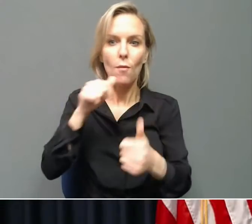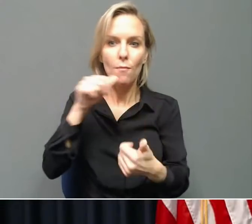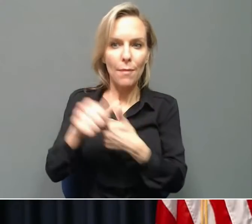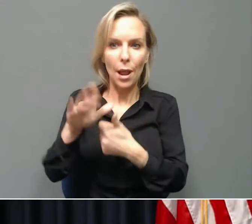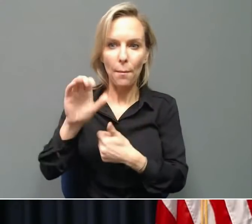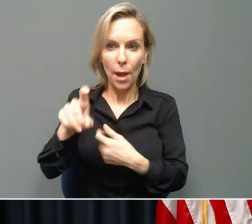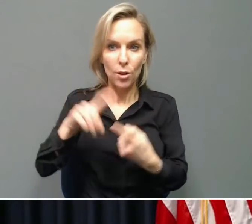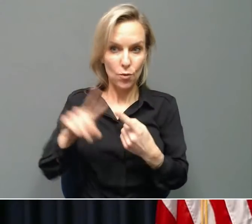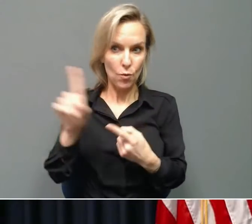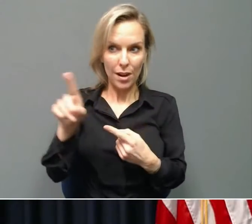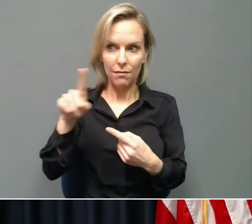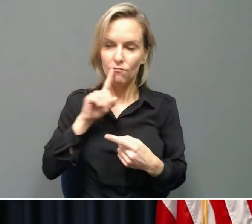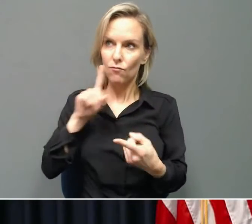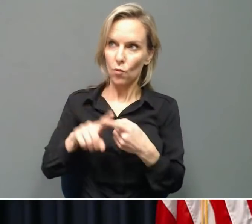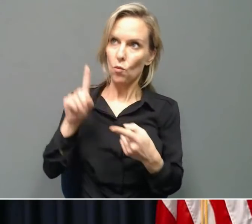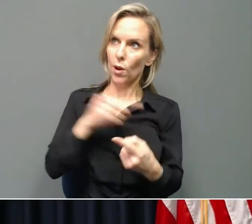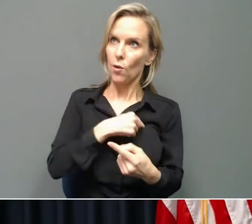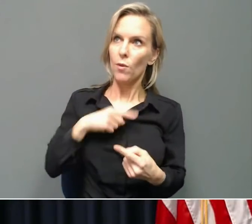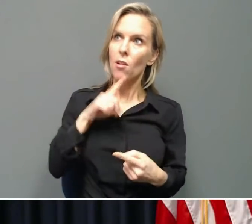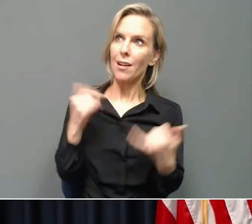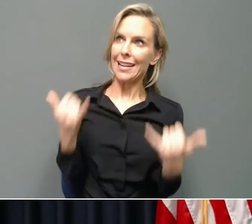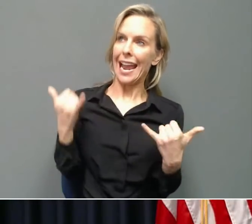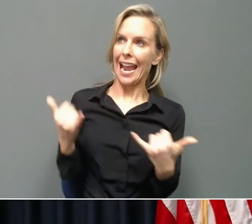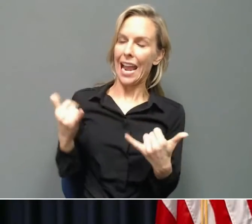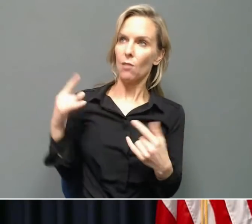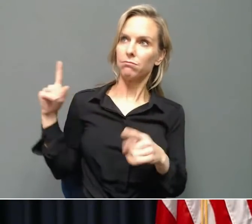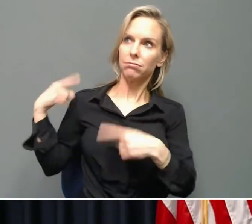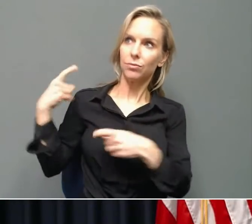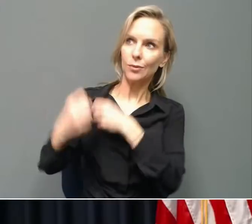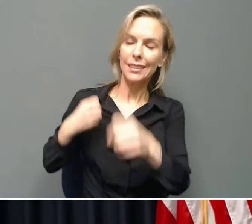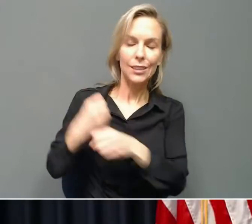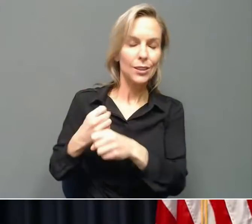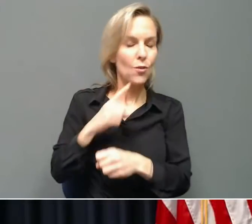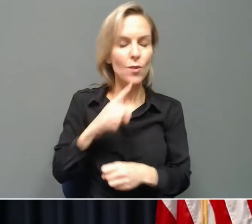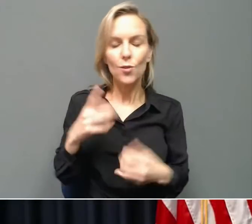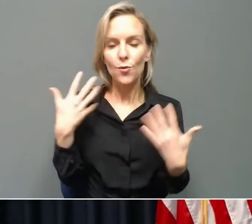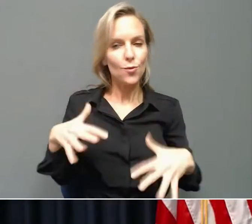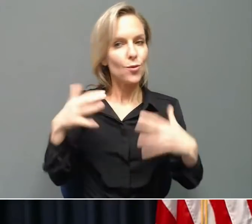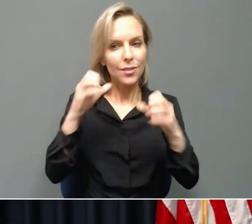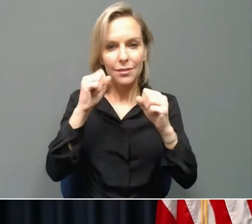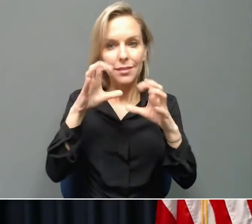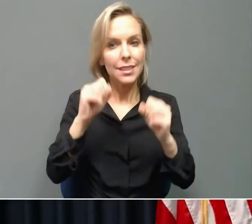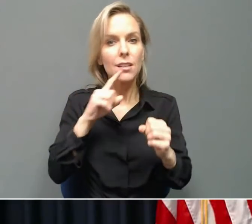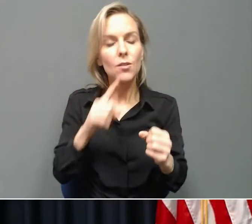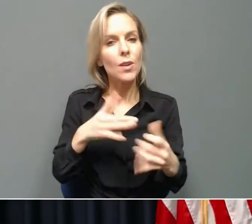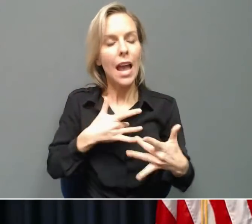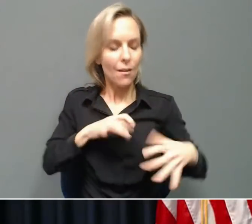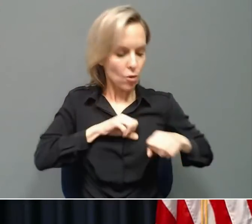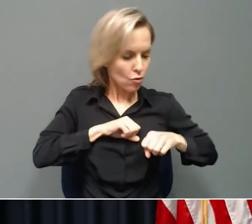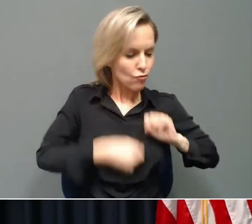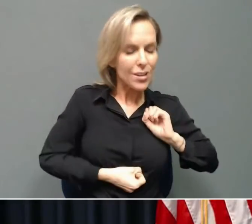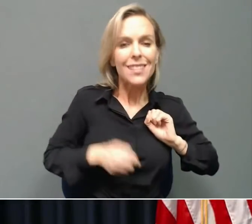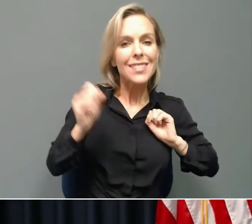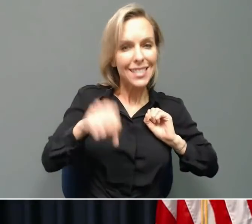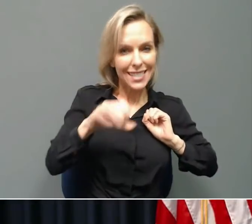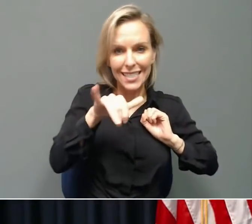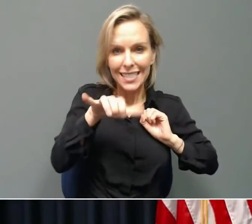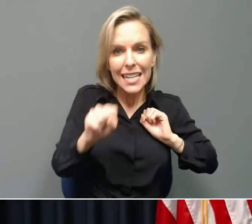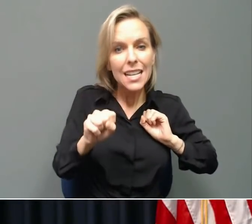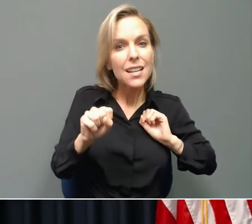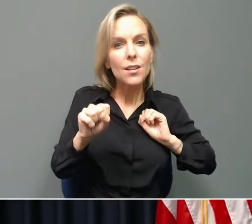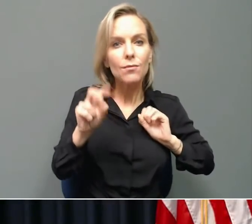It was a miracle. I mean, we carry such grief, but there is also such